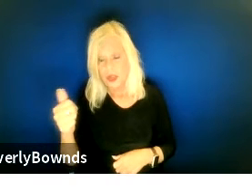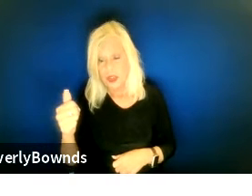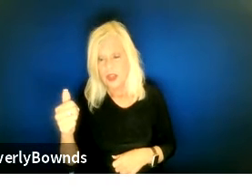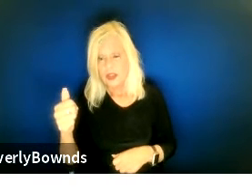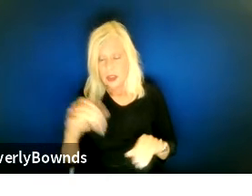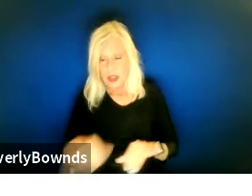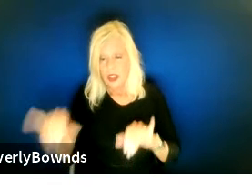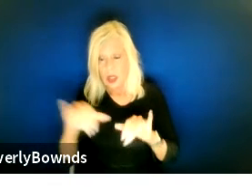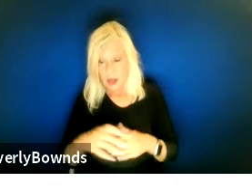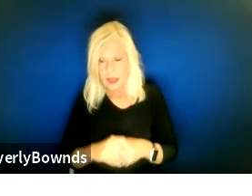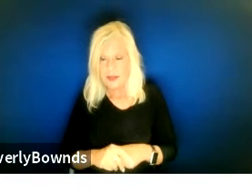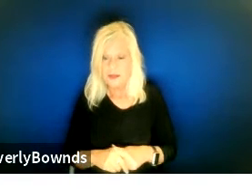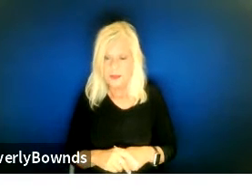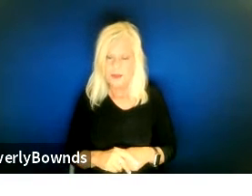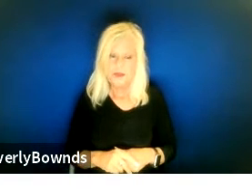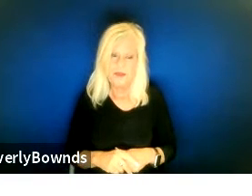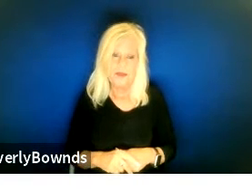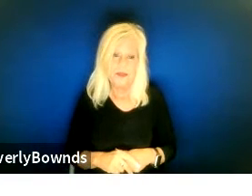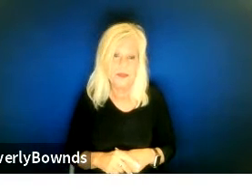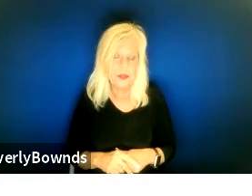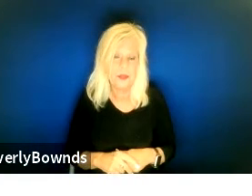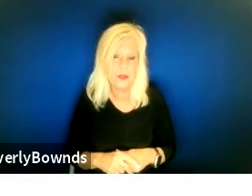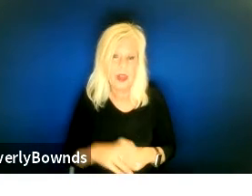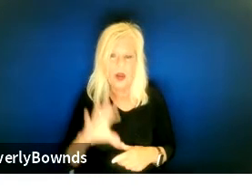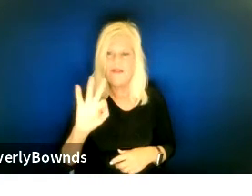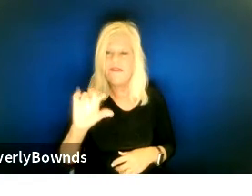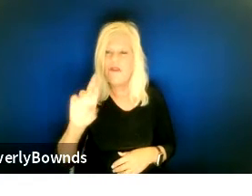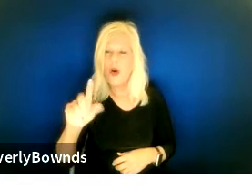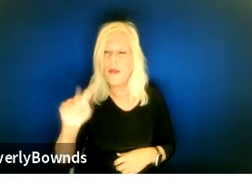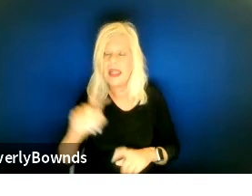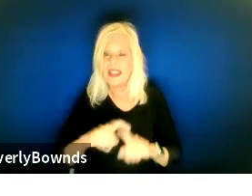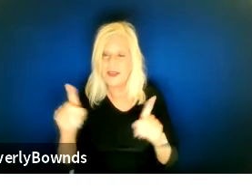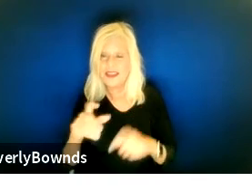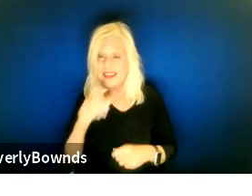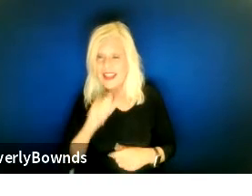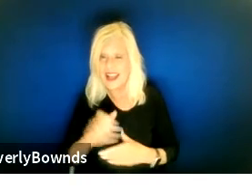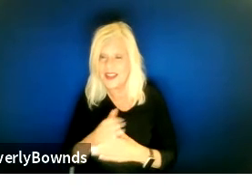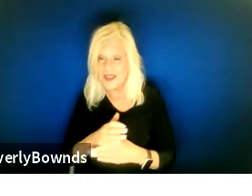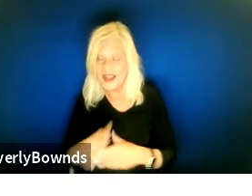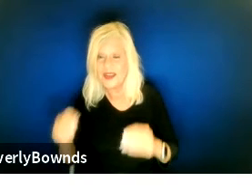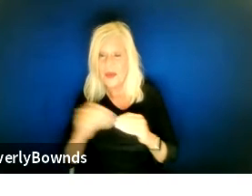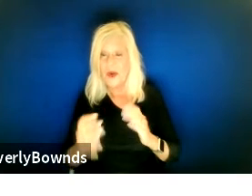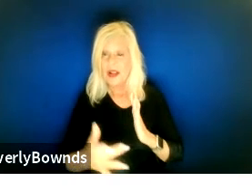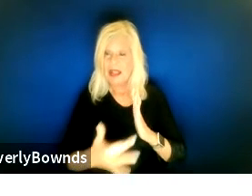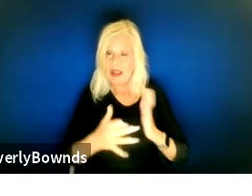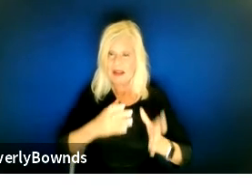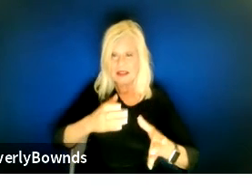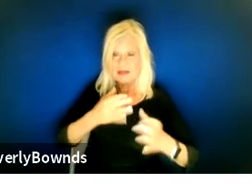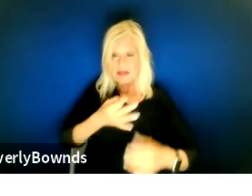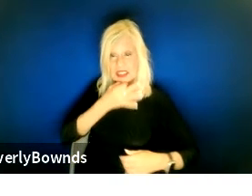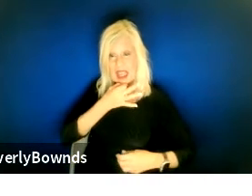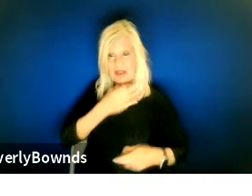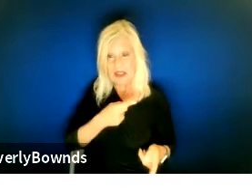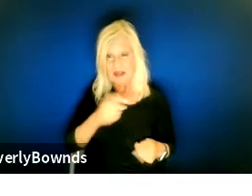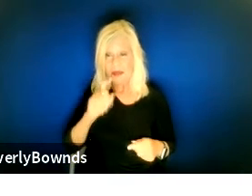format preferences. There was a mix of people like the age range. The more tech savvy, they were like, we just